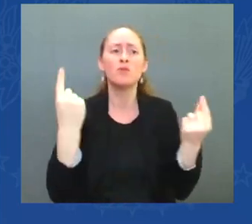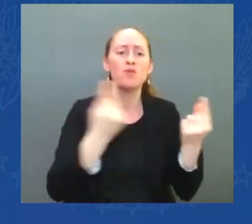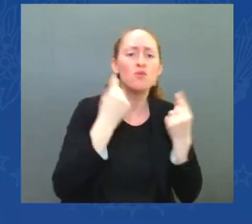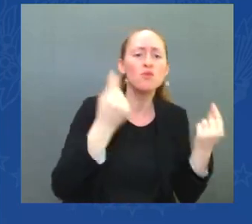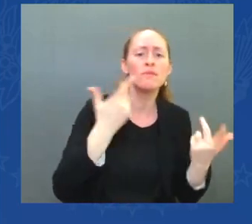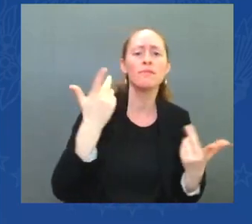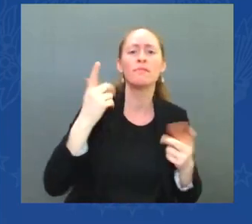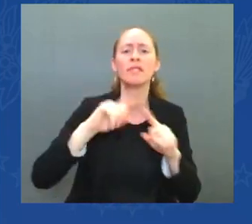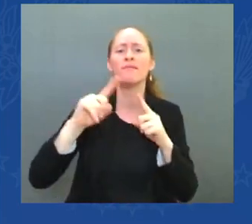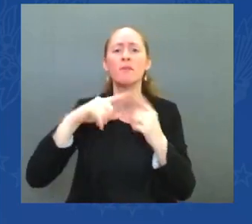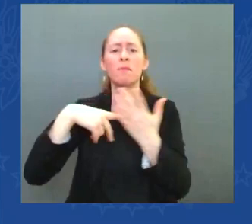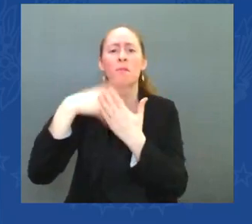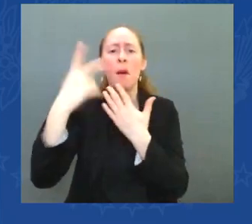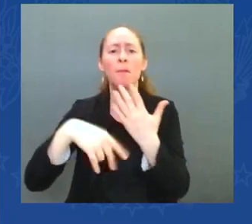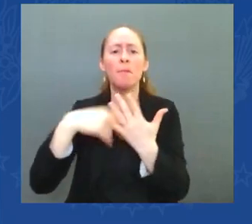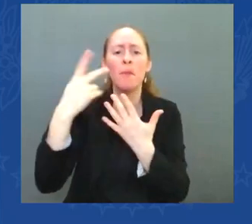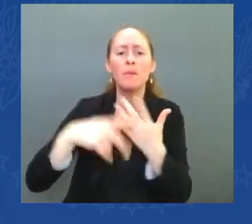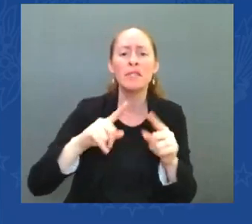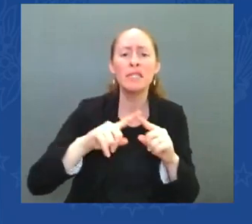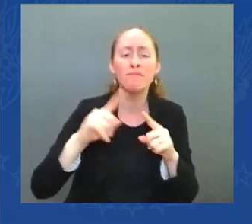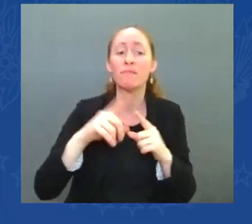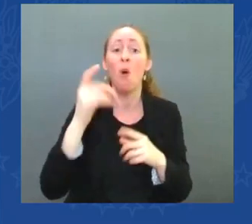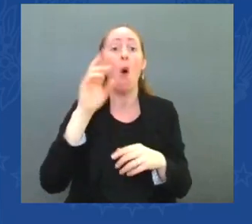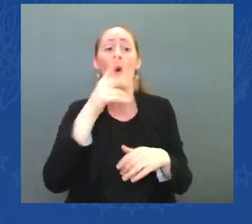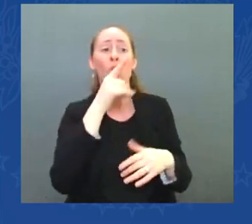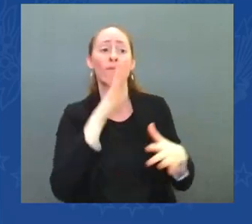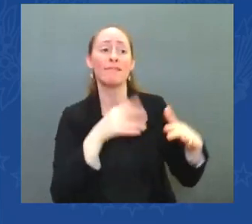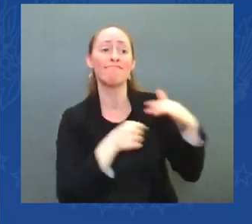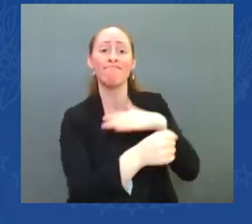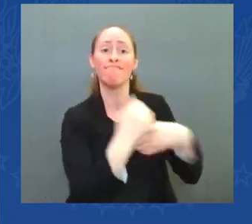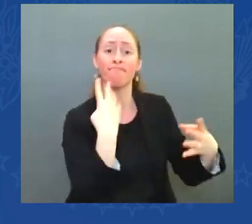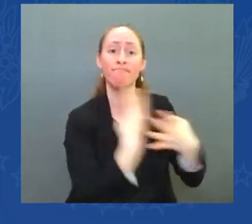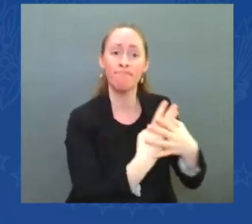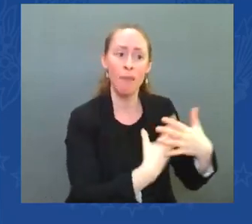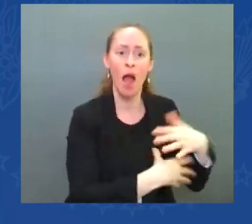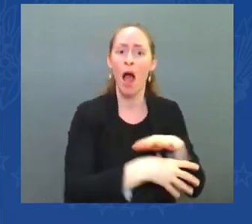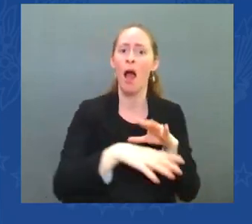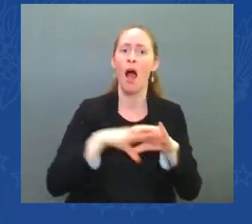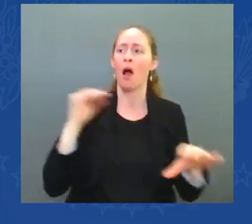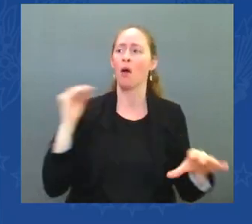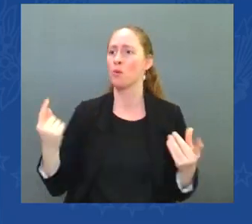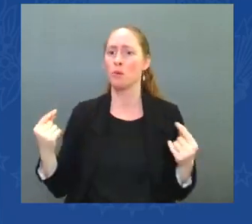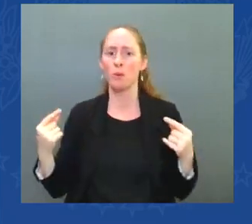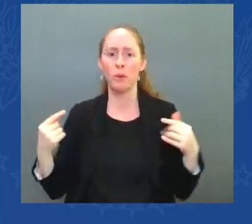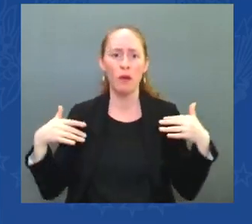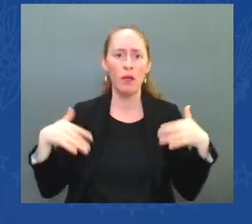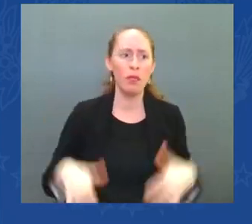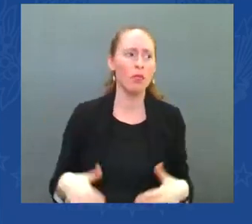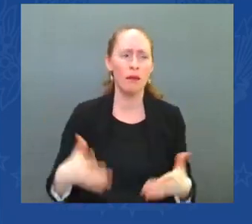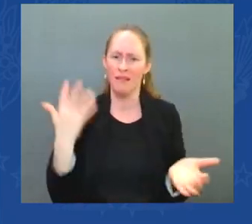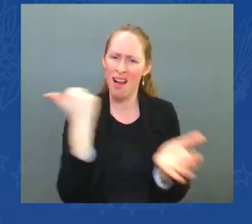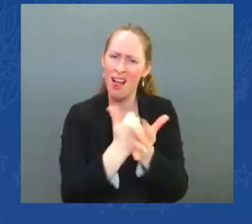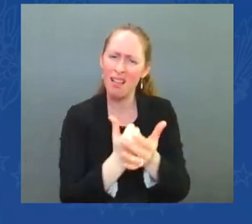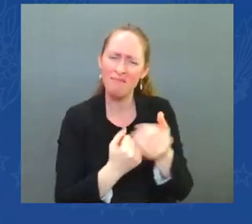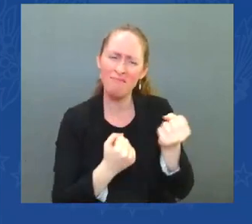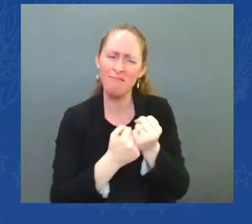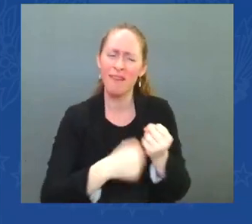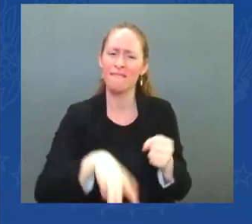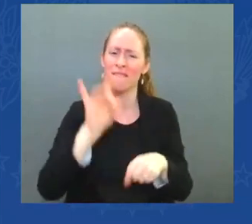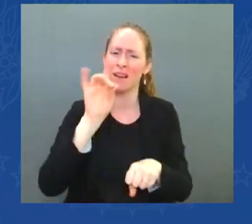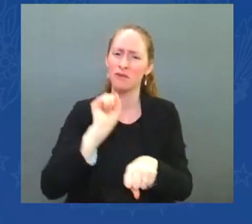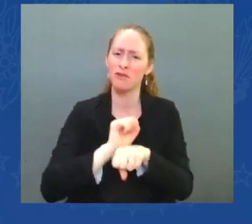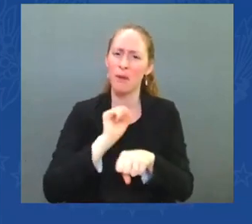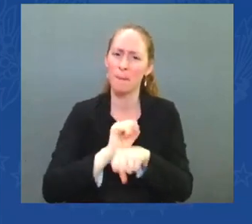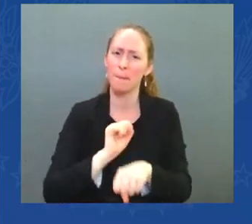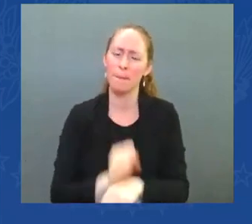incarceration. Right now, you get let out of prison after serving your time, you get a bus ticket and 25 bucks. You end up under